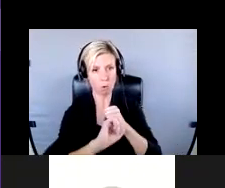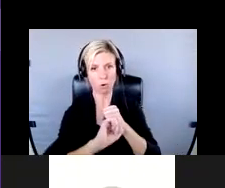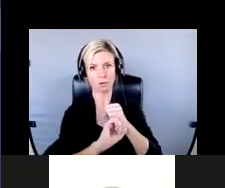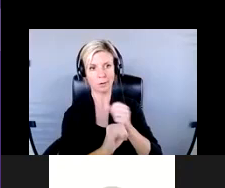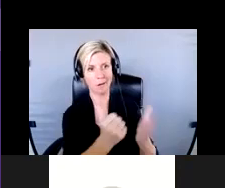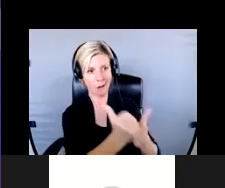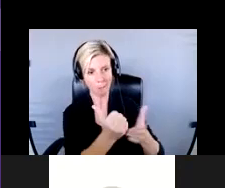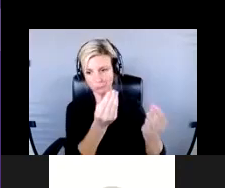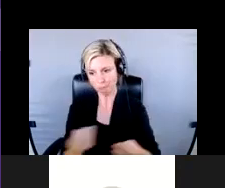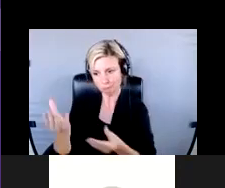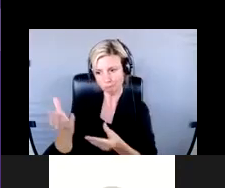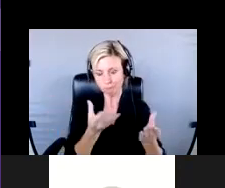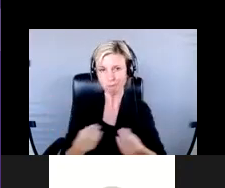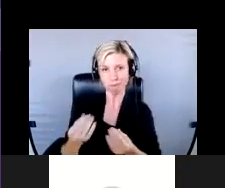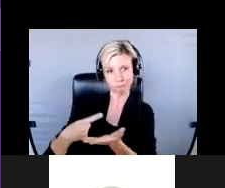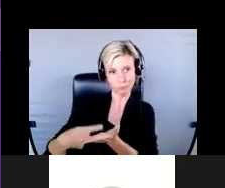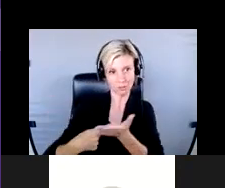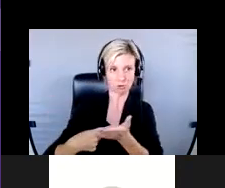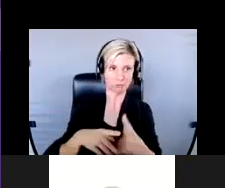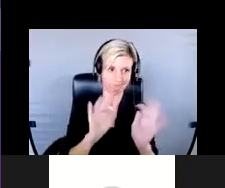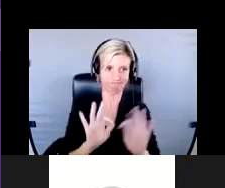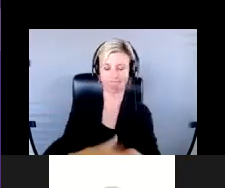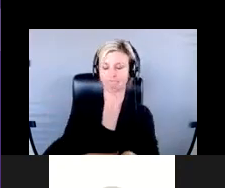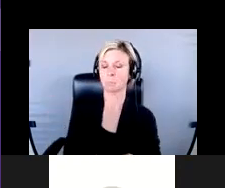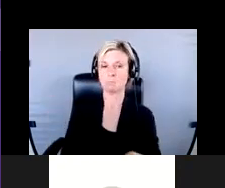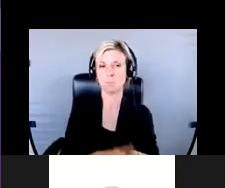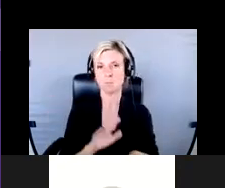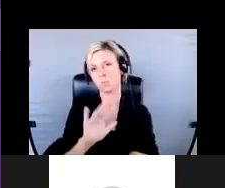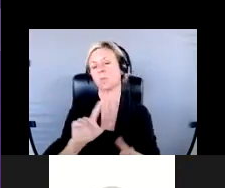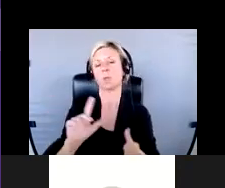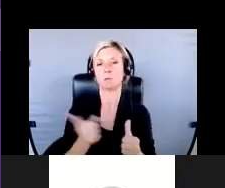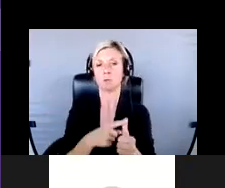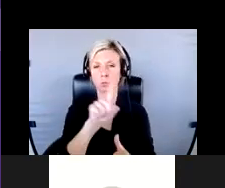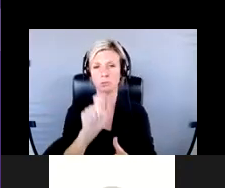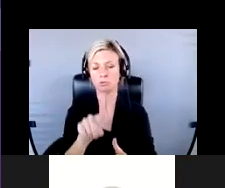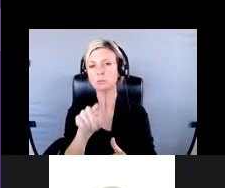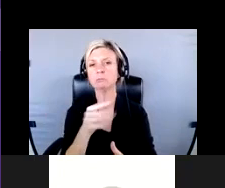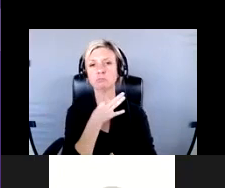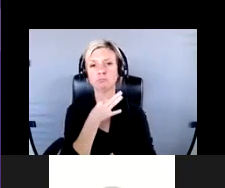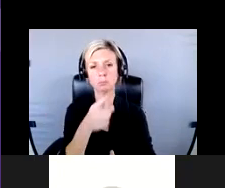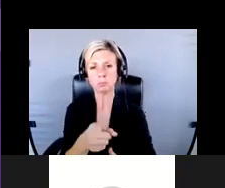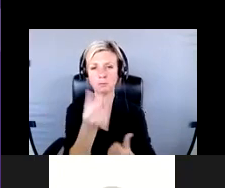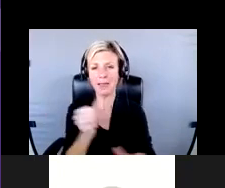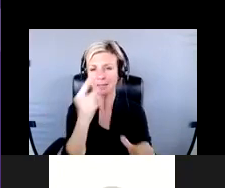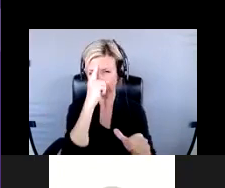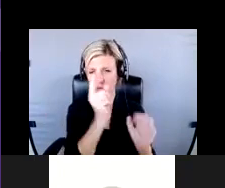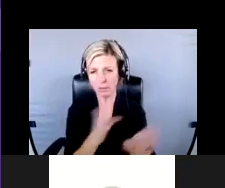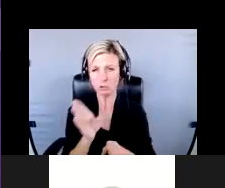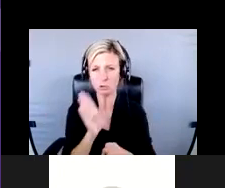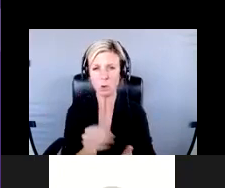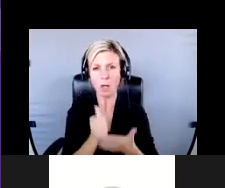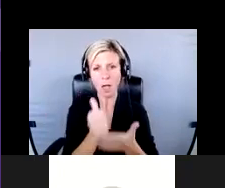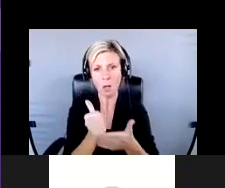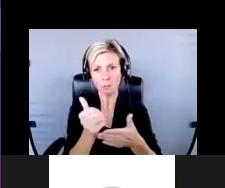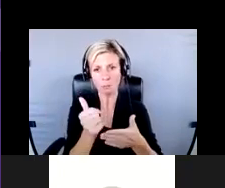My pleasure. So if I may, the first question is, do you have any strategies that would introduce mediation into long-term